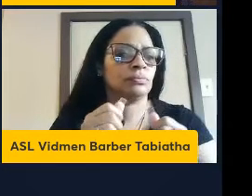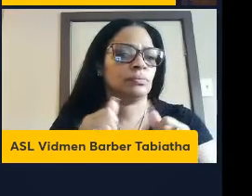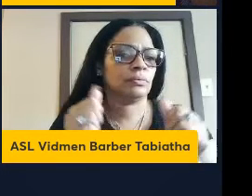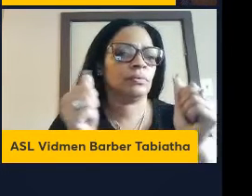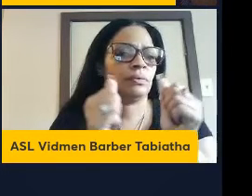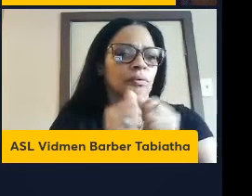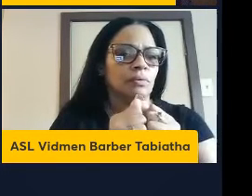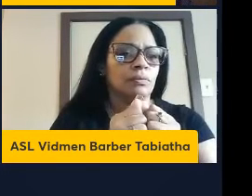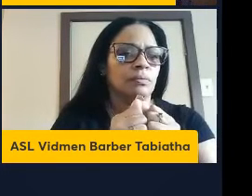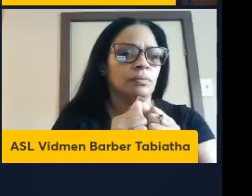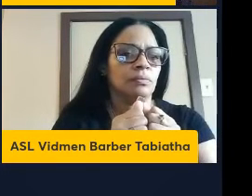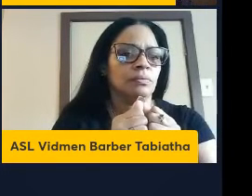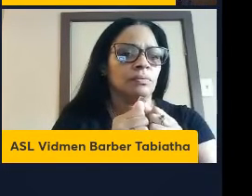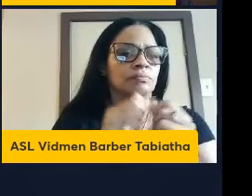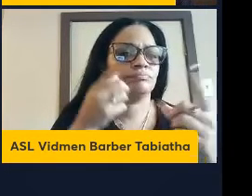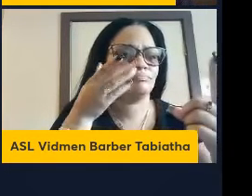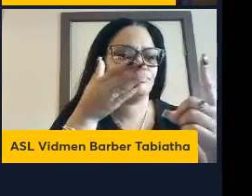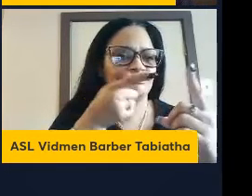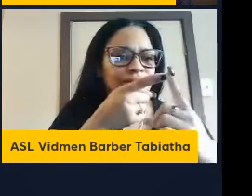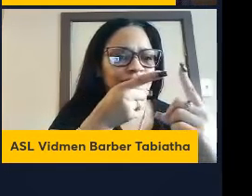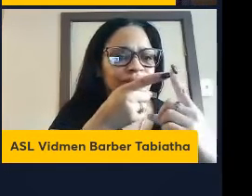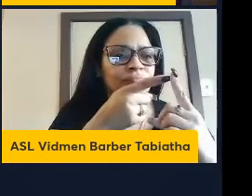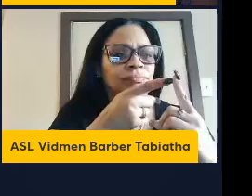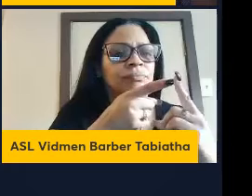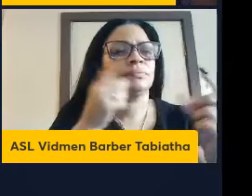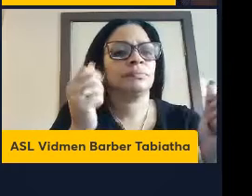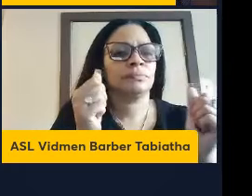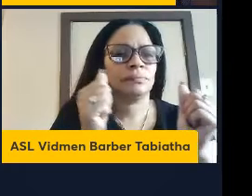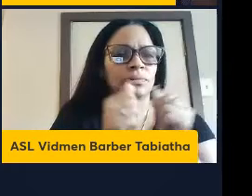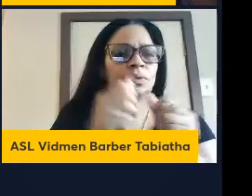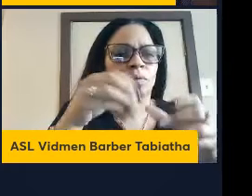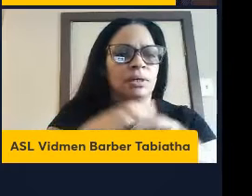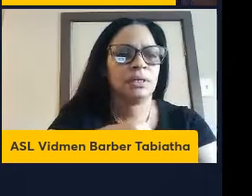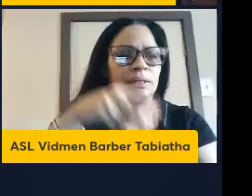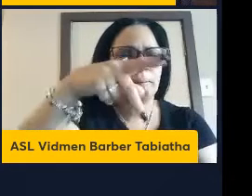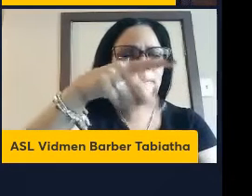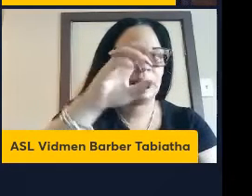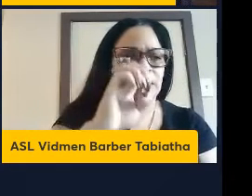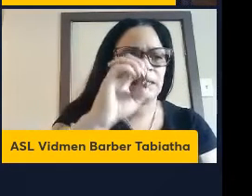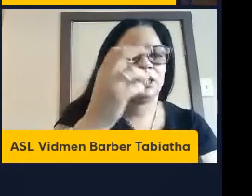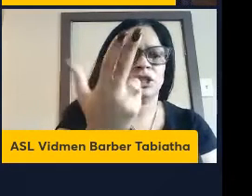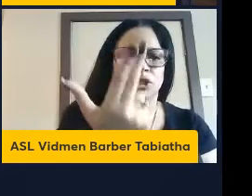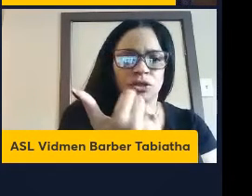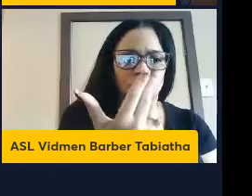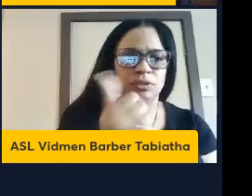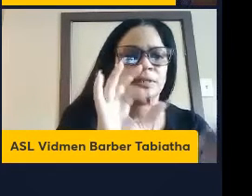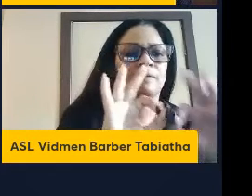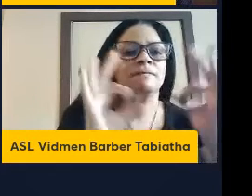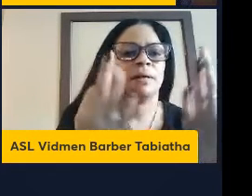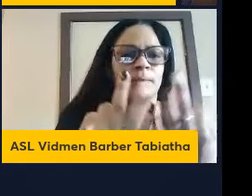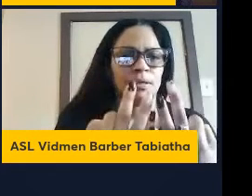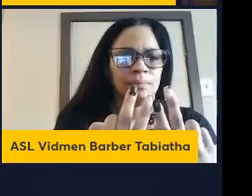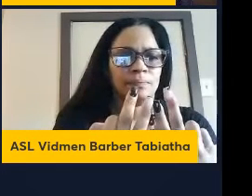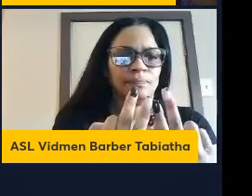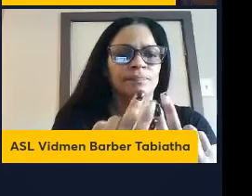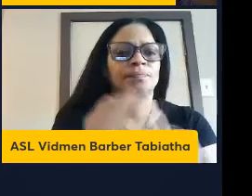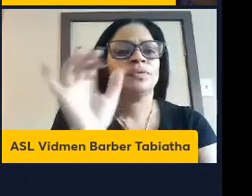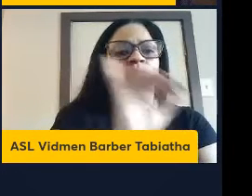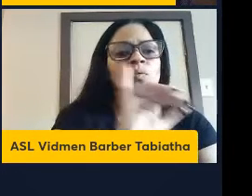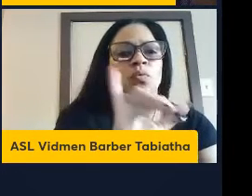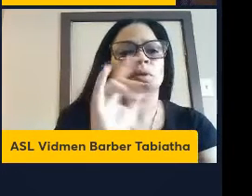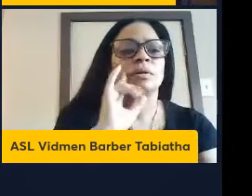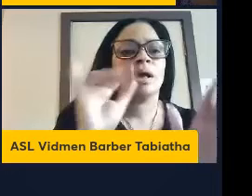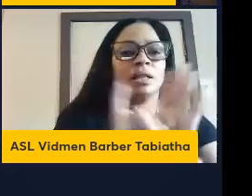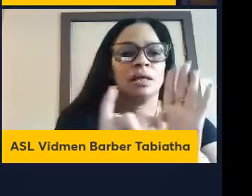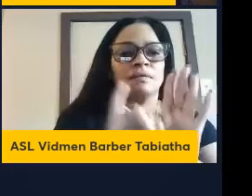associated, to be targeting an epitope within the PE13 family. We also identified